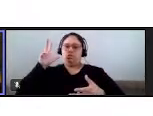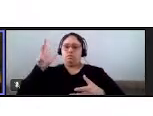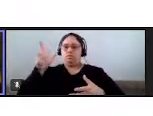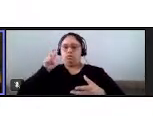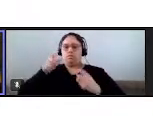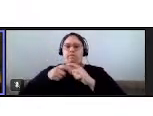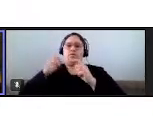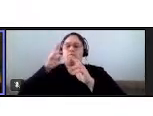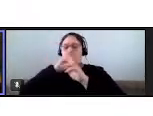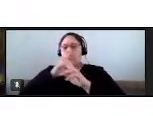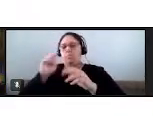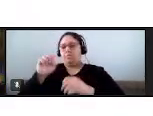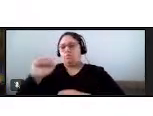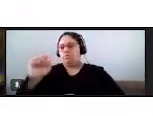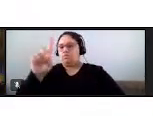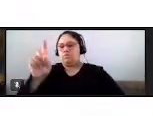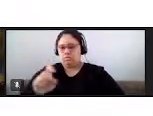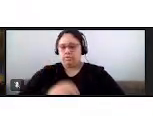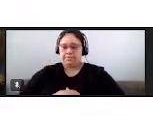from Honourable Maseko.